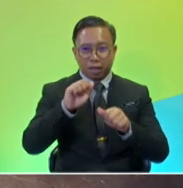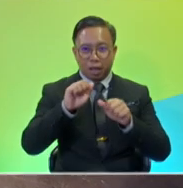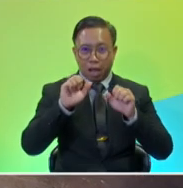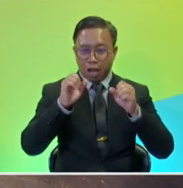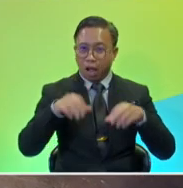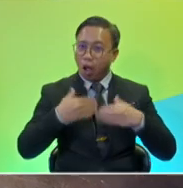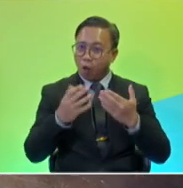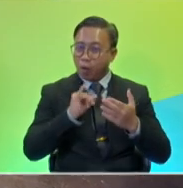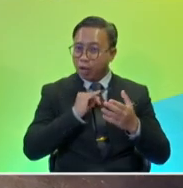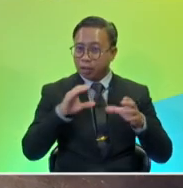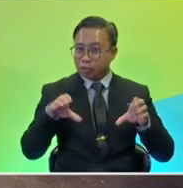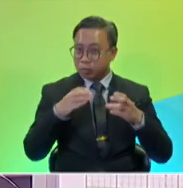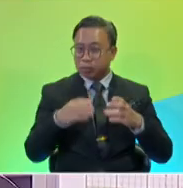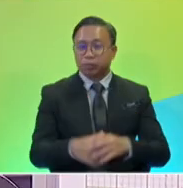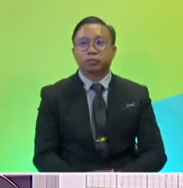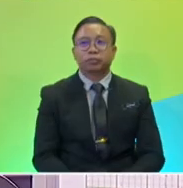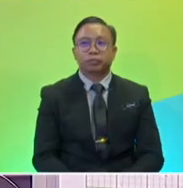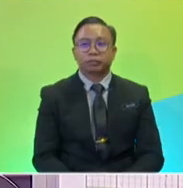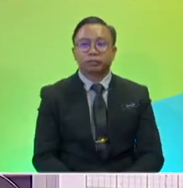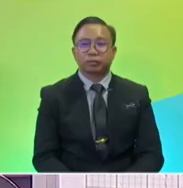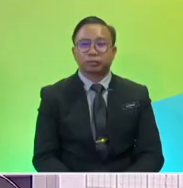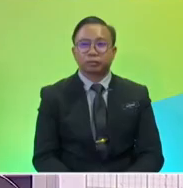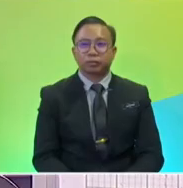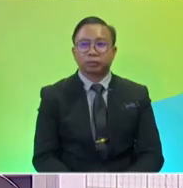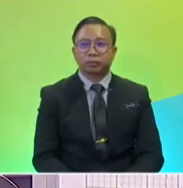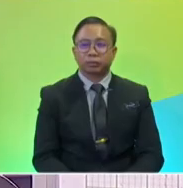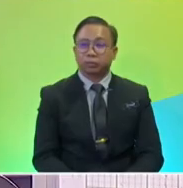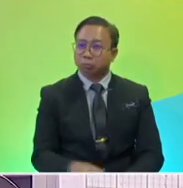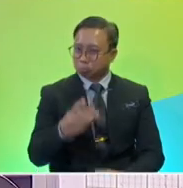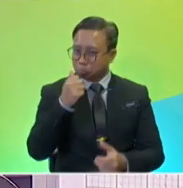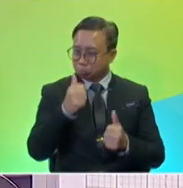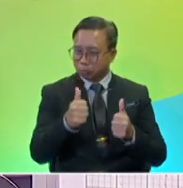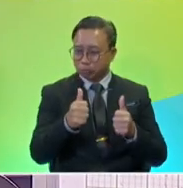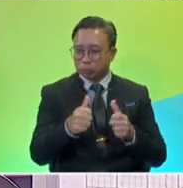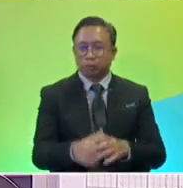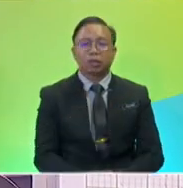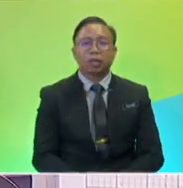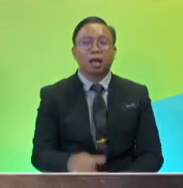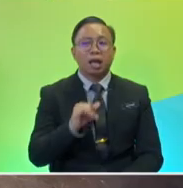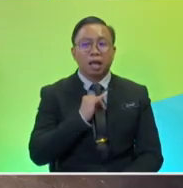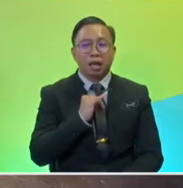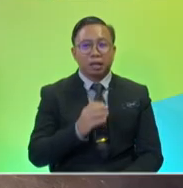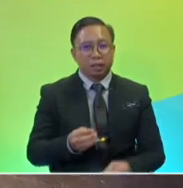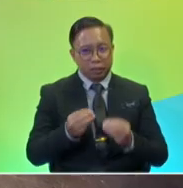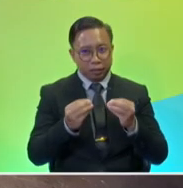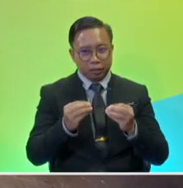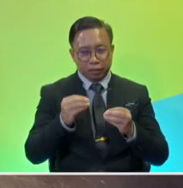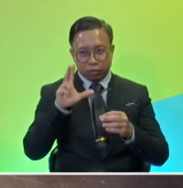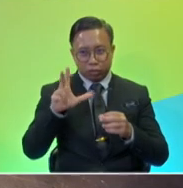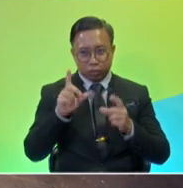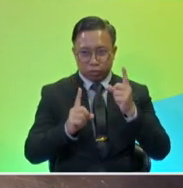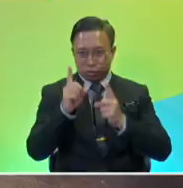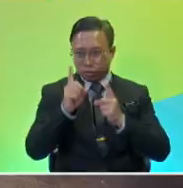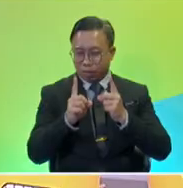this activity, teacher? Okay. You have done very well too. Okay, Chris, so I get 3 stars also?